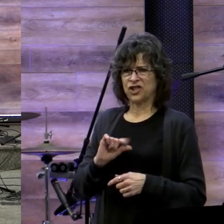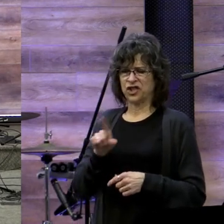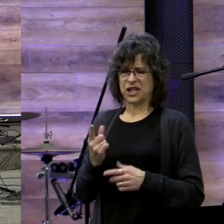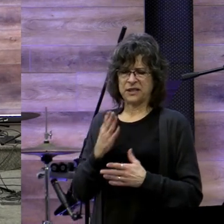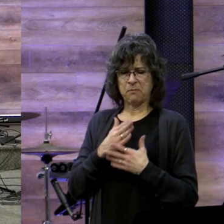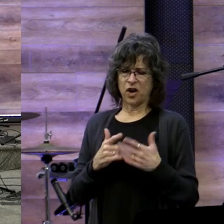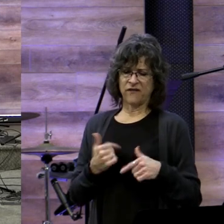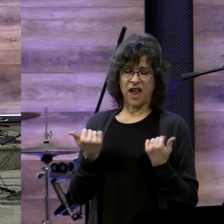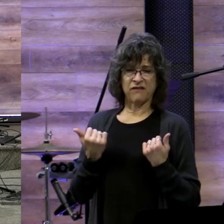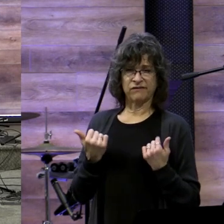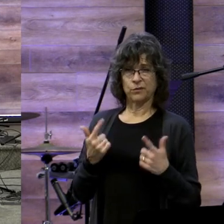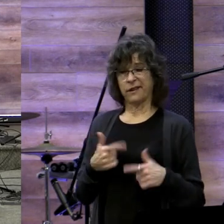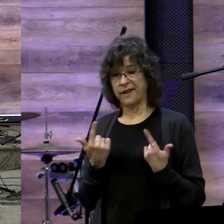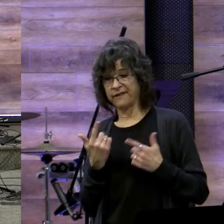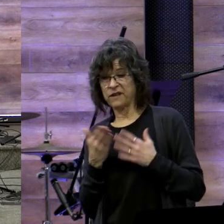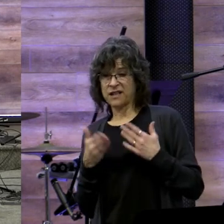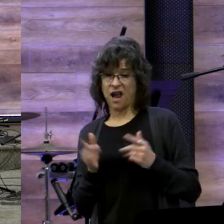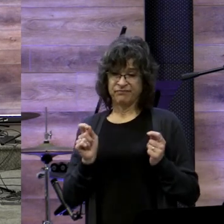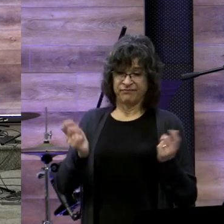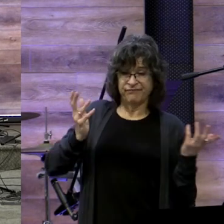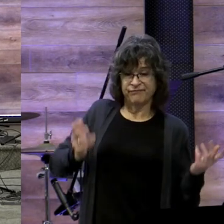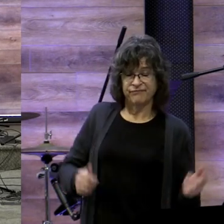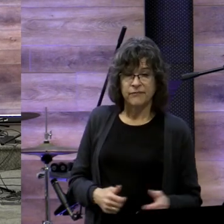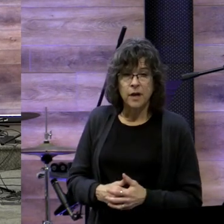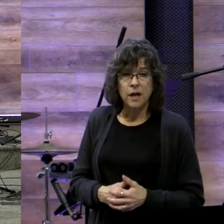life that everybody has to embrace?